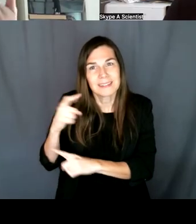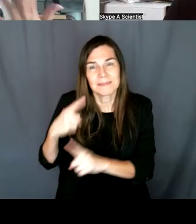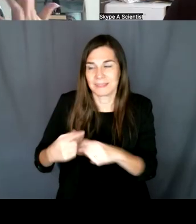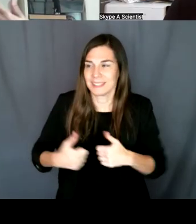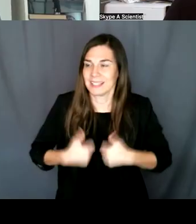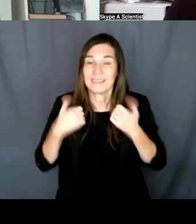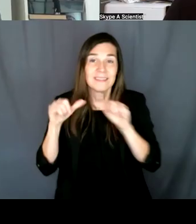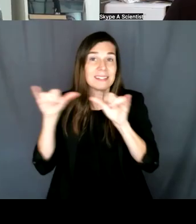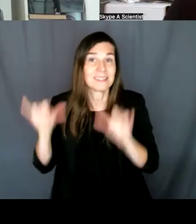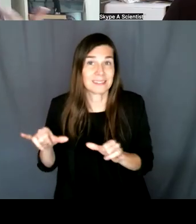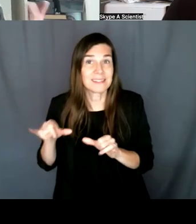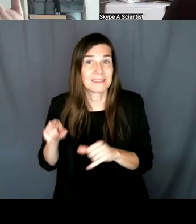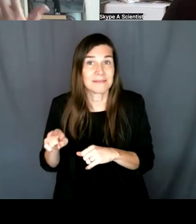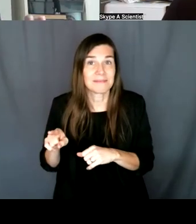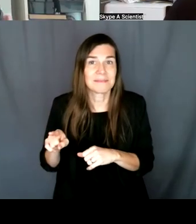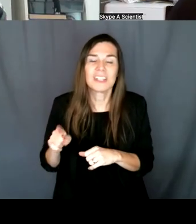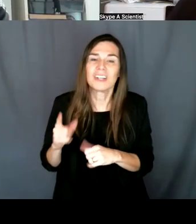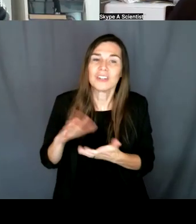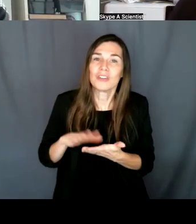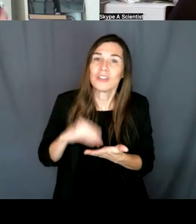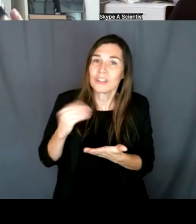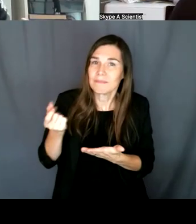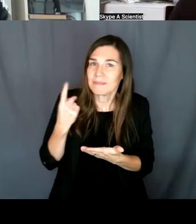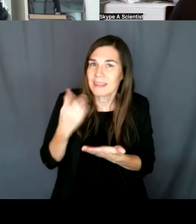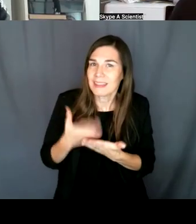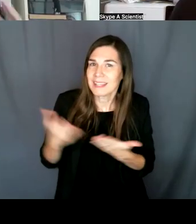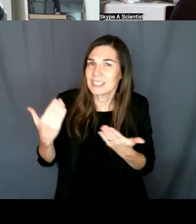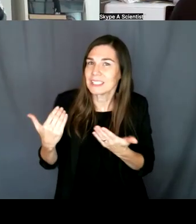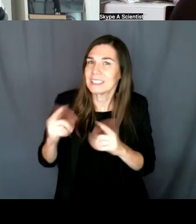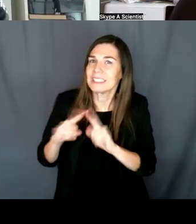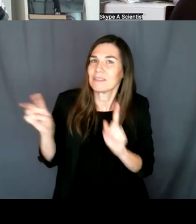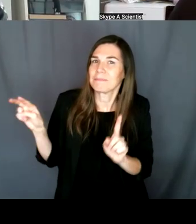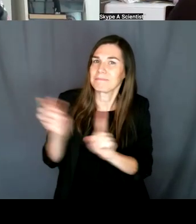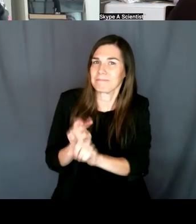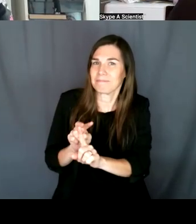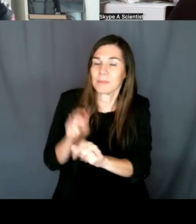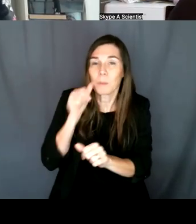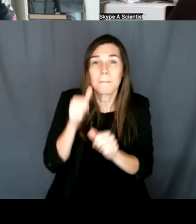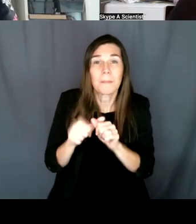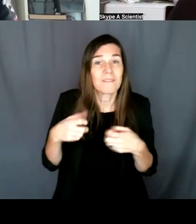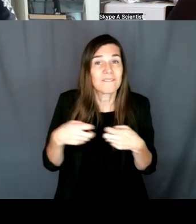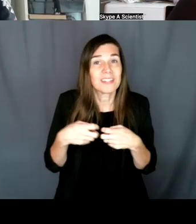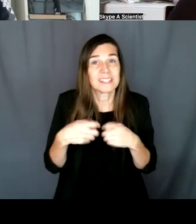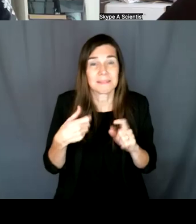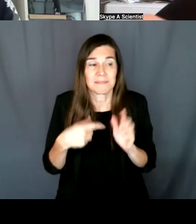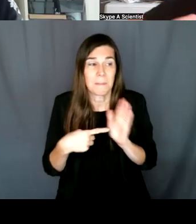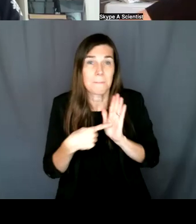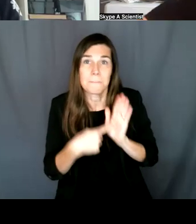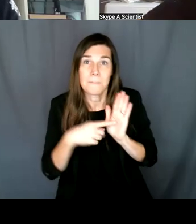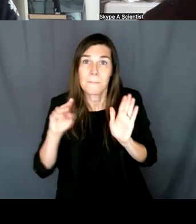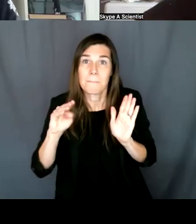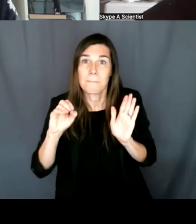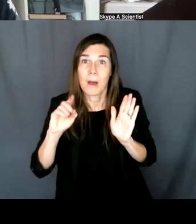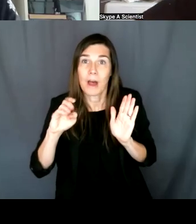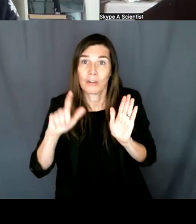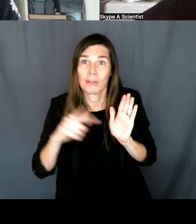to understand things in a different way. Like I said, physics is a model. It's a way to think about something.